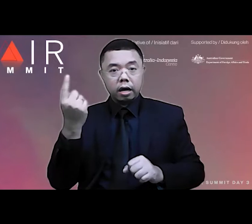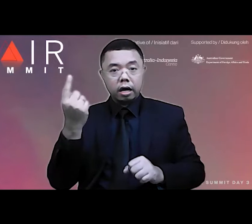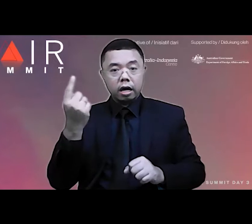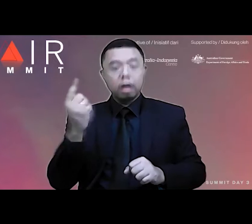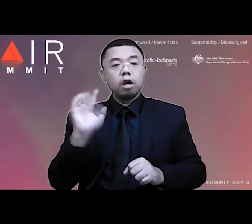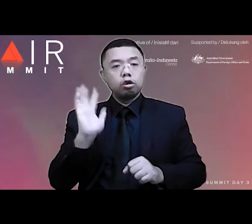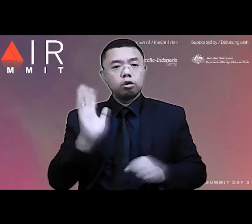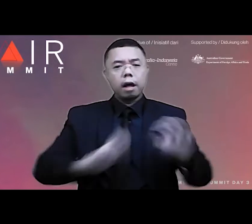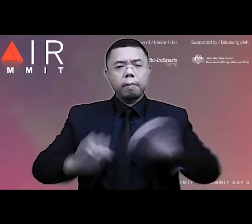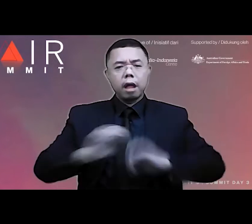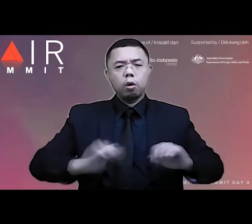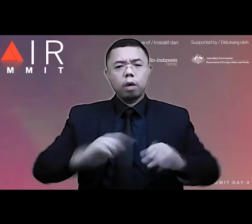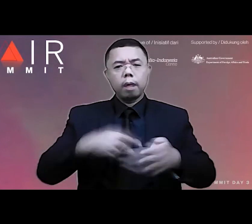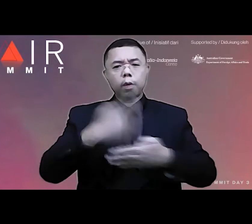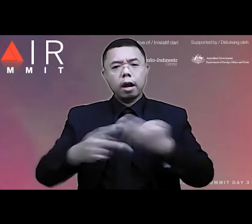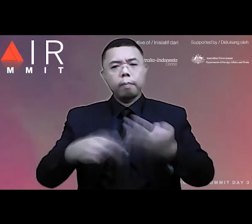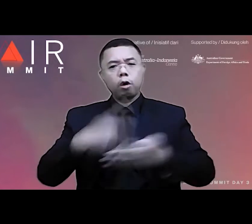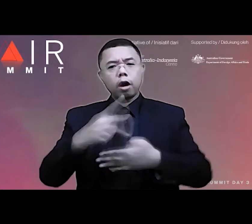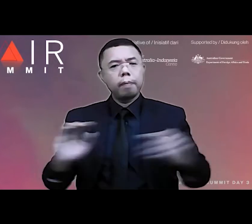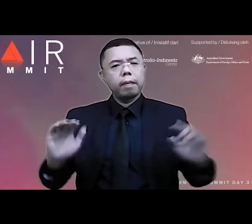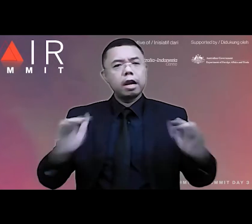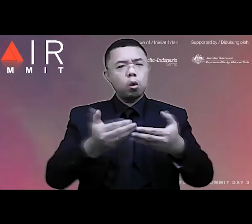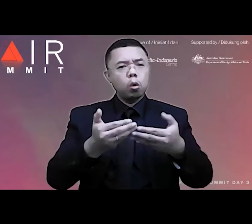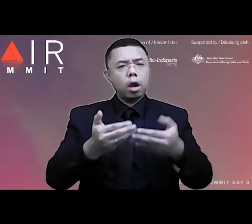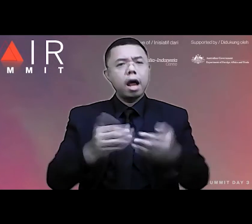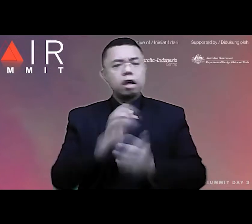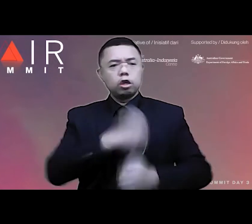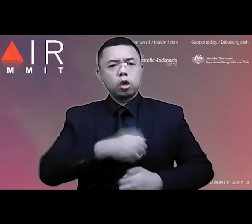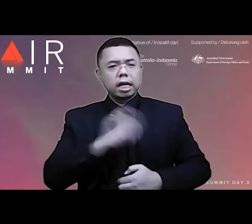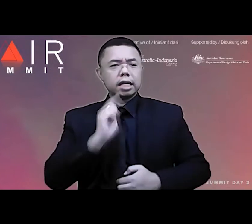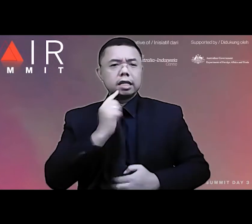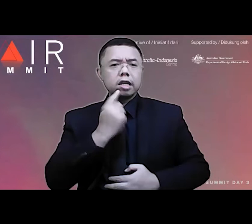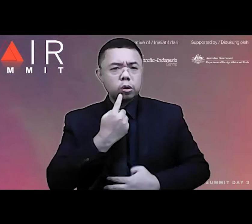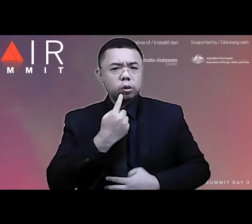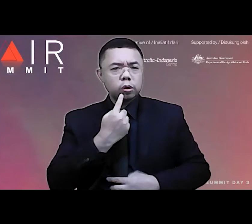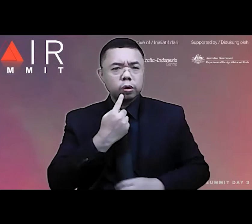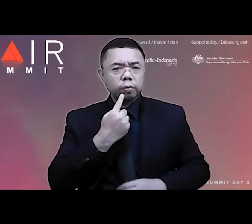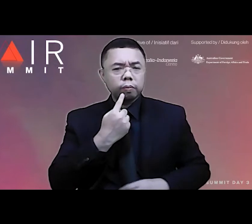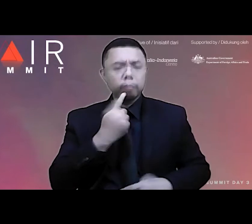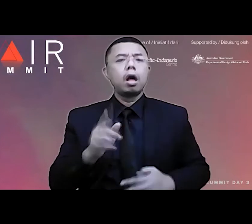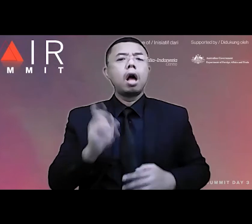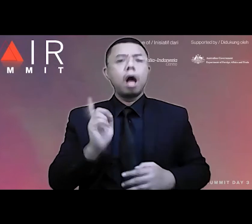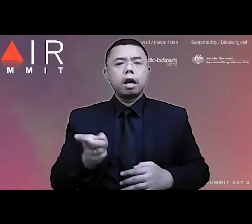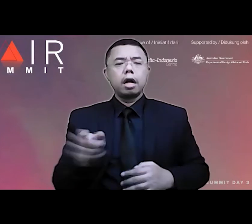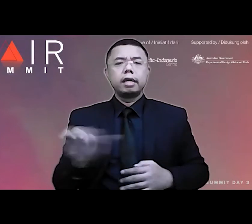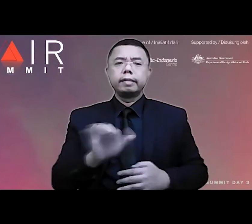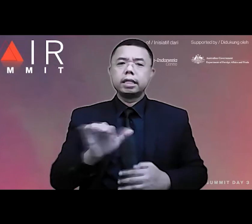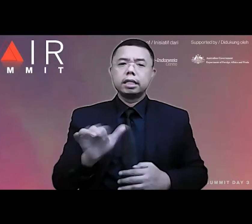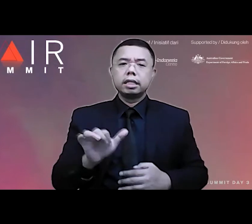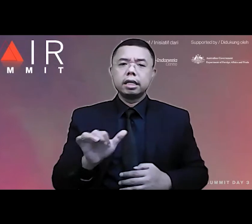Smart Indonesian College Card, Smart Indonesia program on national health insurance for